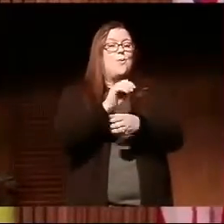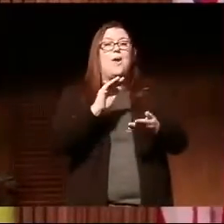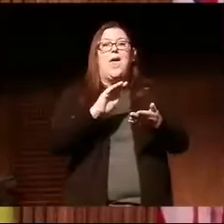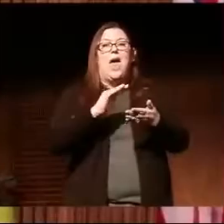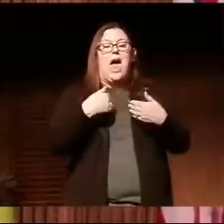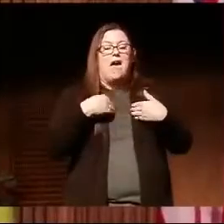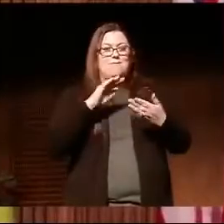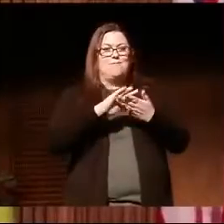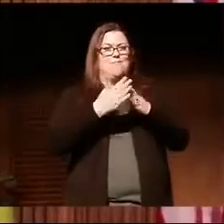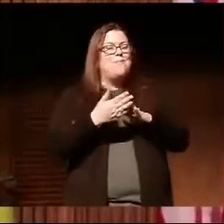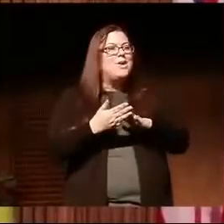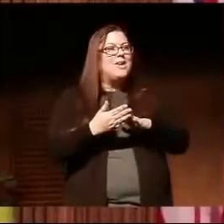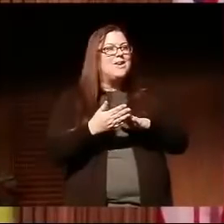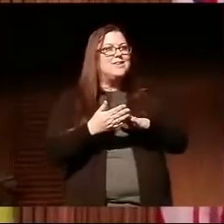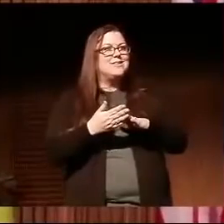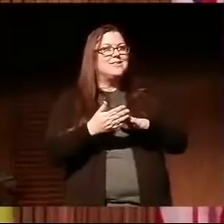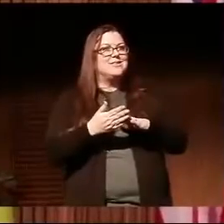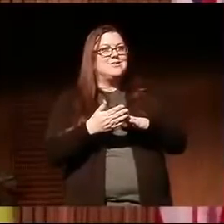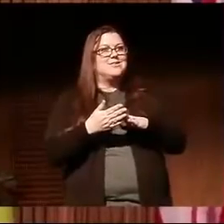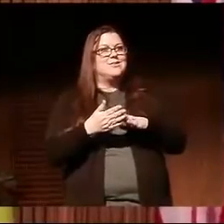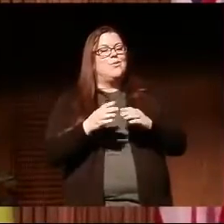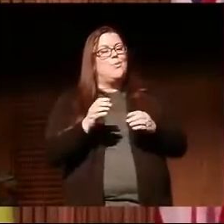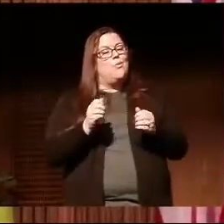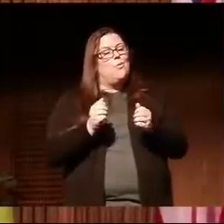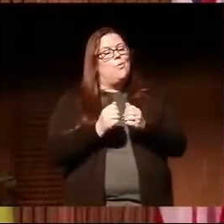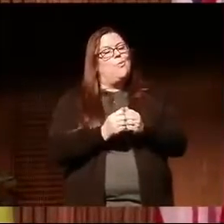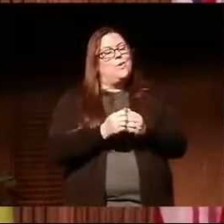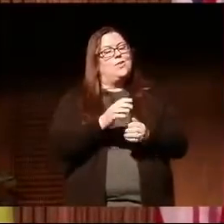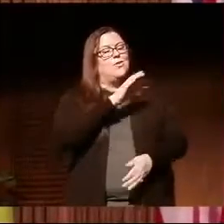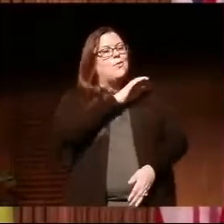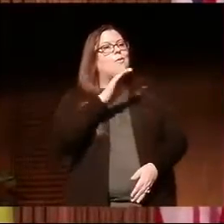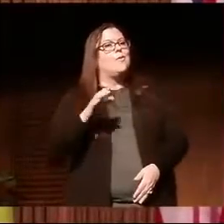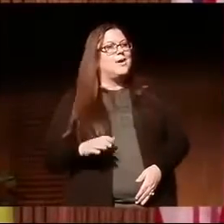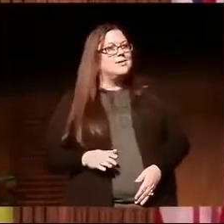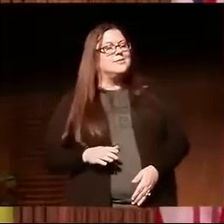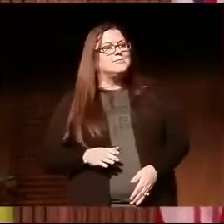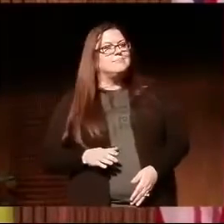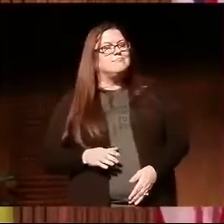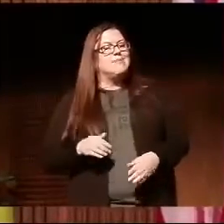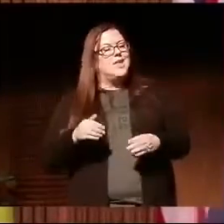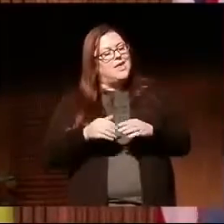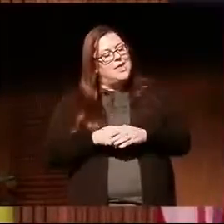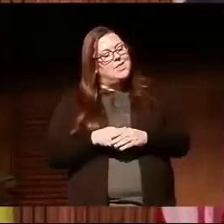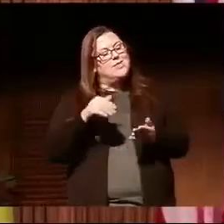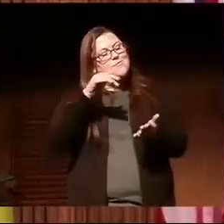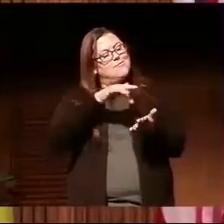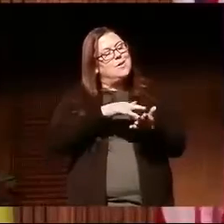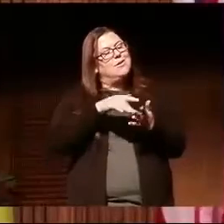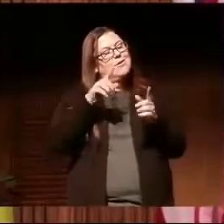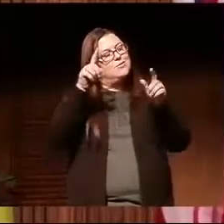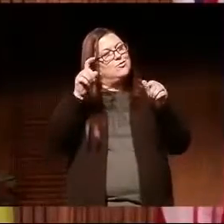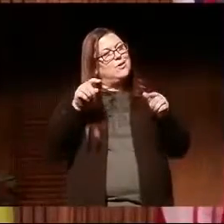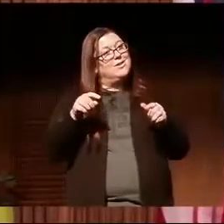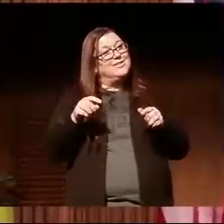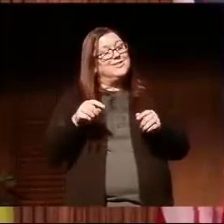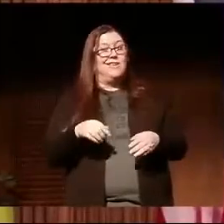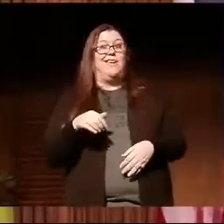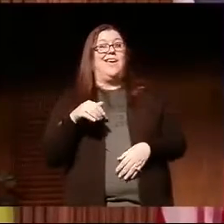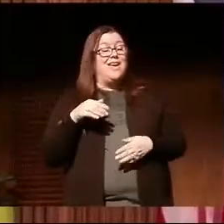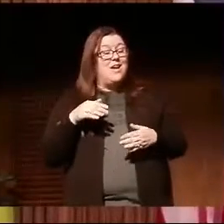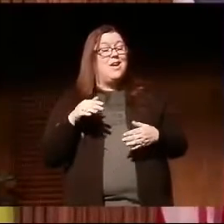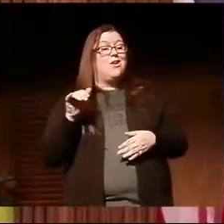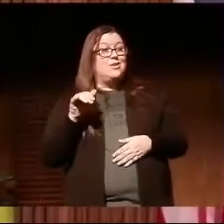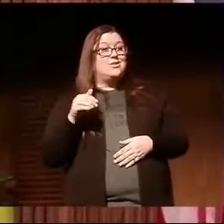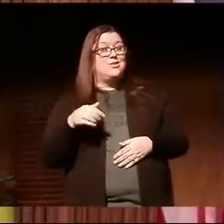Christ. Faith in the midst of trials. And yes, it will be by faith that we enter into eternal